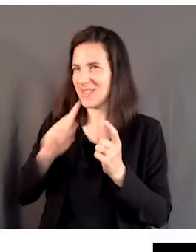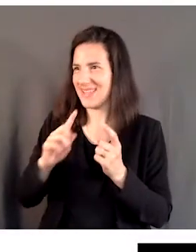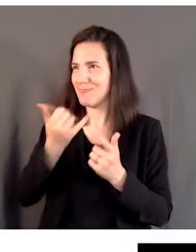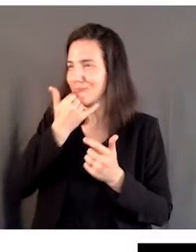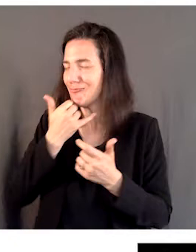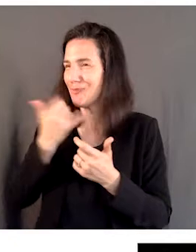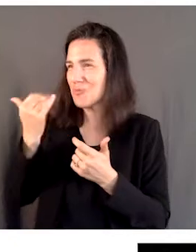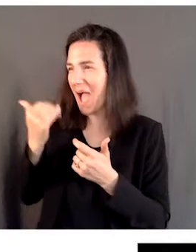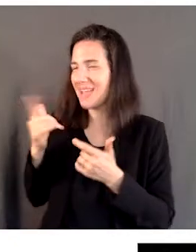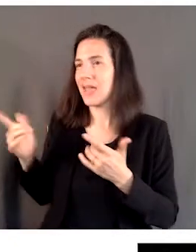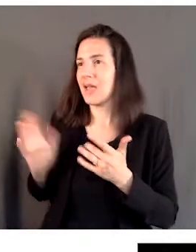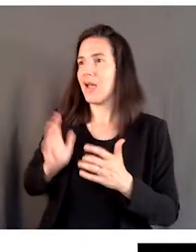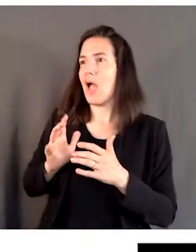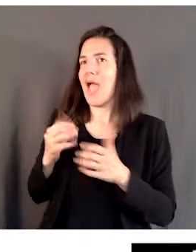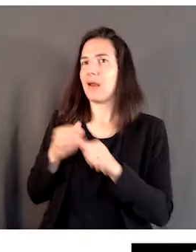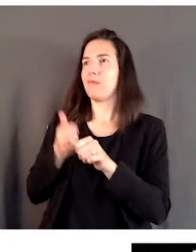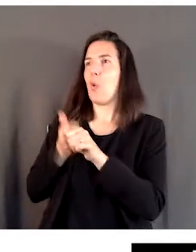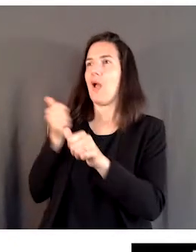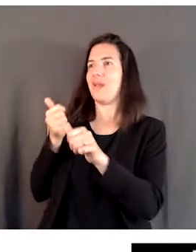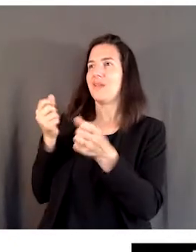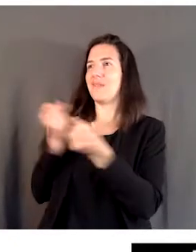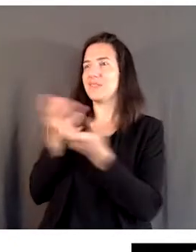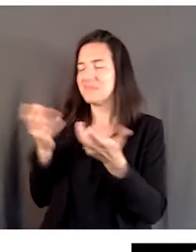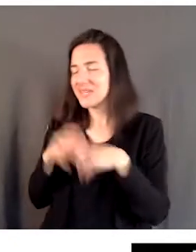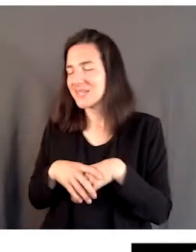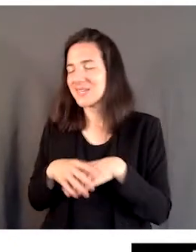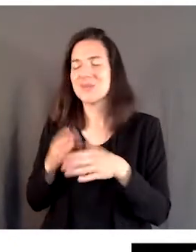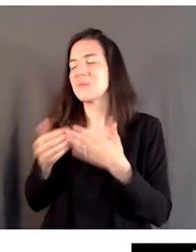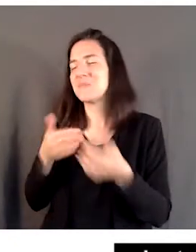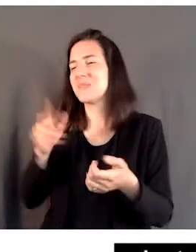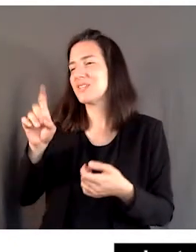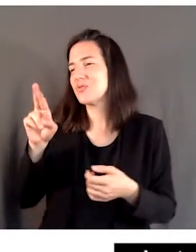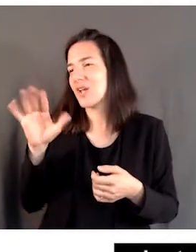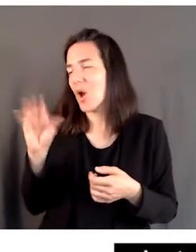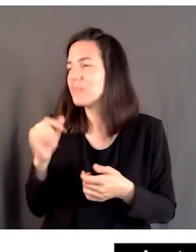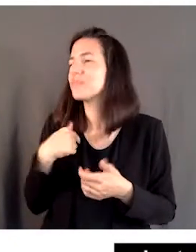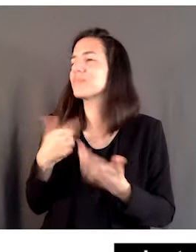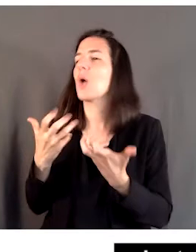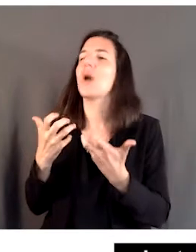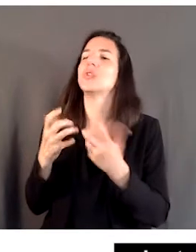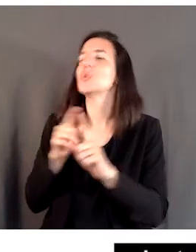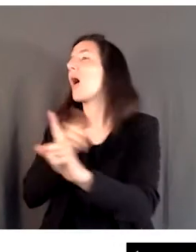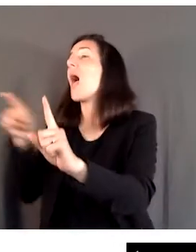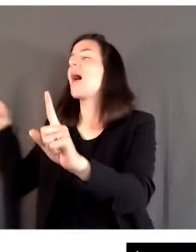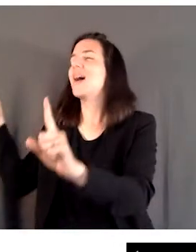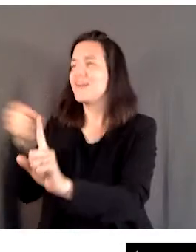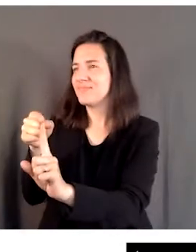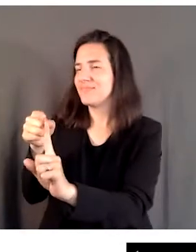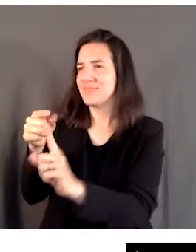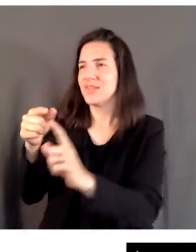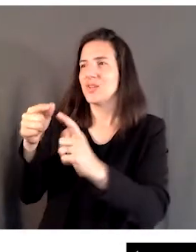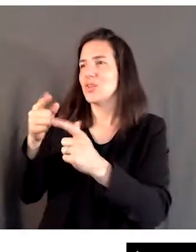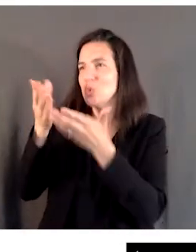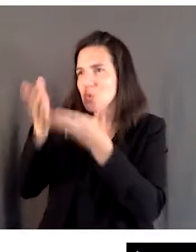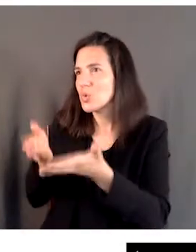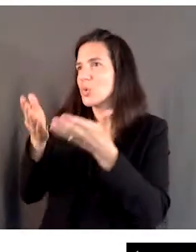avoid everyone. And I think that that's not the way to go. And DeRico, I want to get back to today and what you're up to, because I haven't had a chance to really hear how